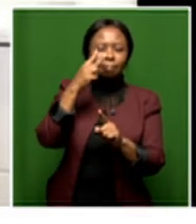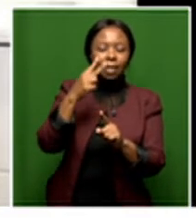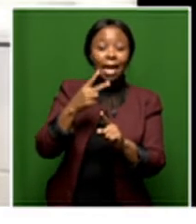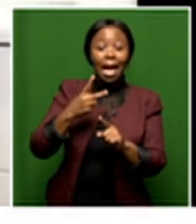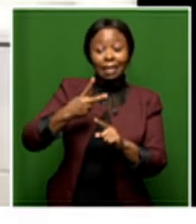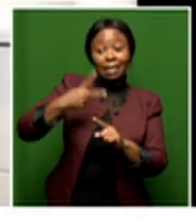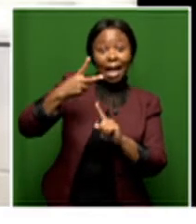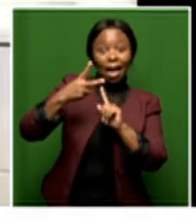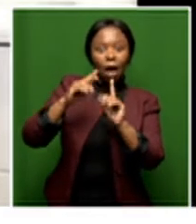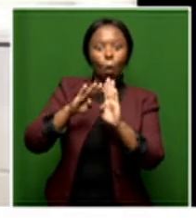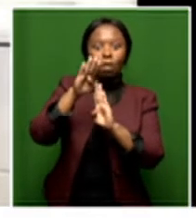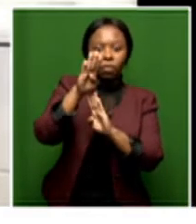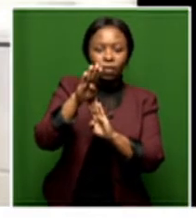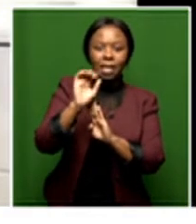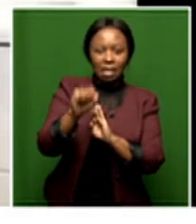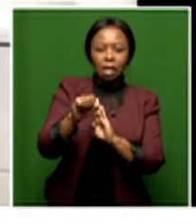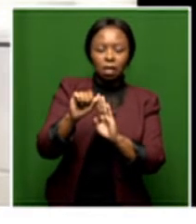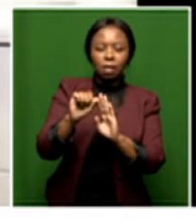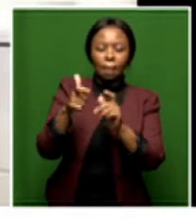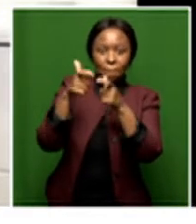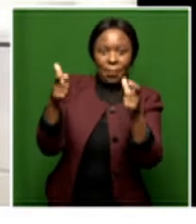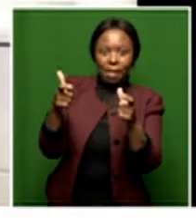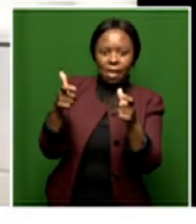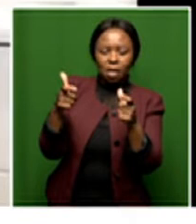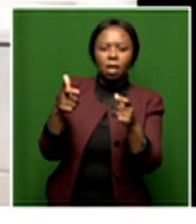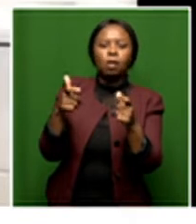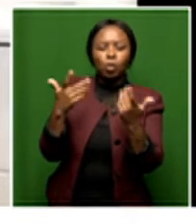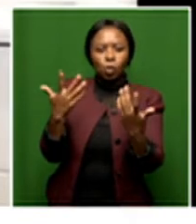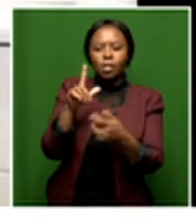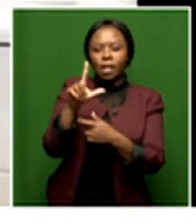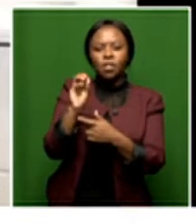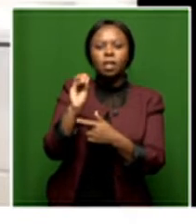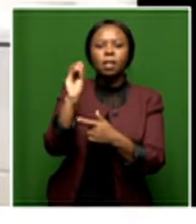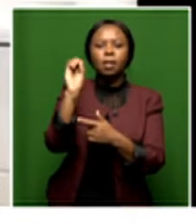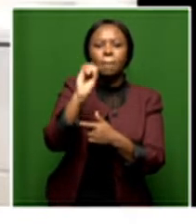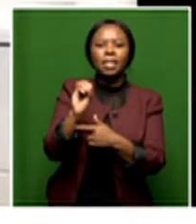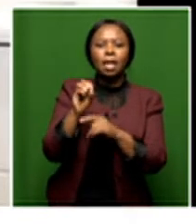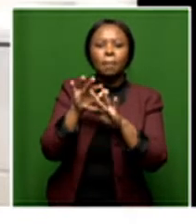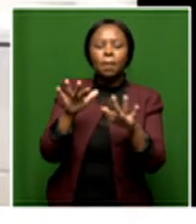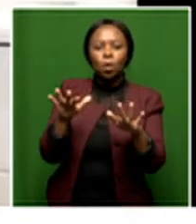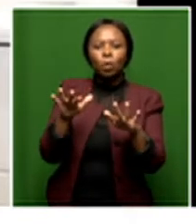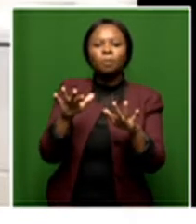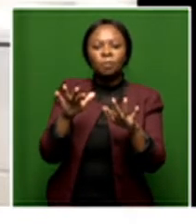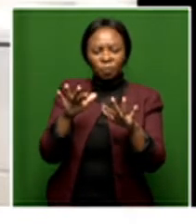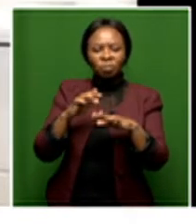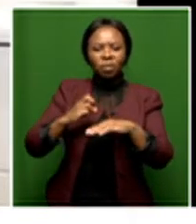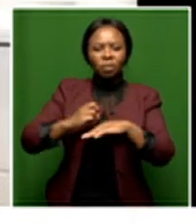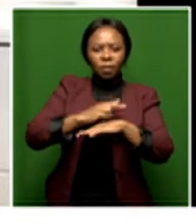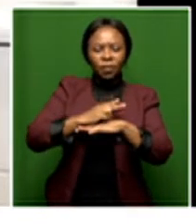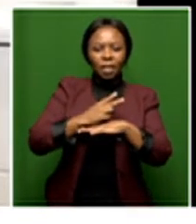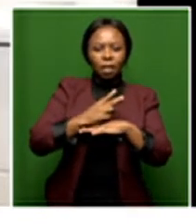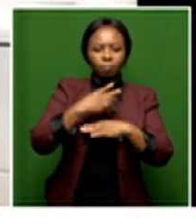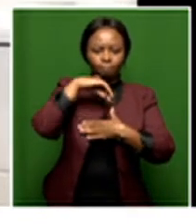was huge. In some settings, we're seeing as many as perhaps 70% of people having antibodies after that second